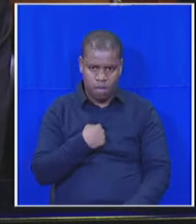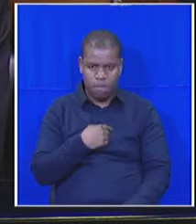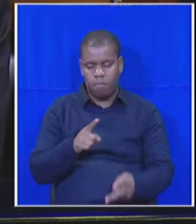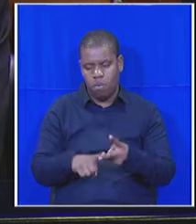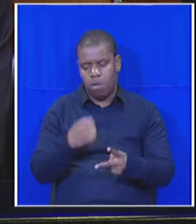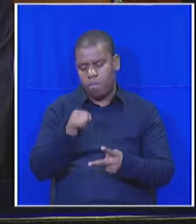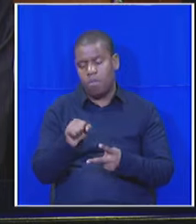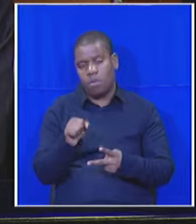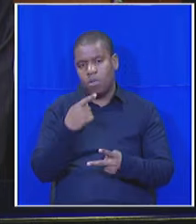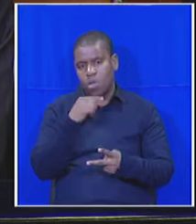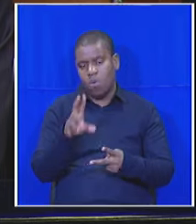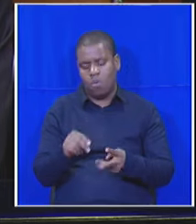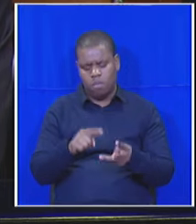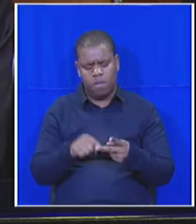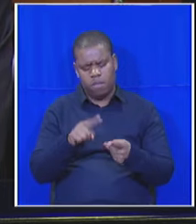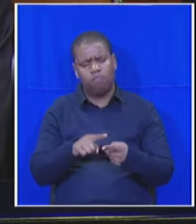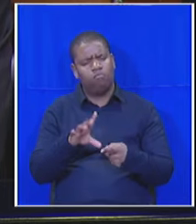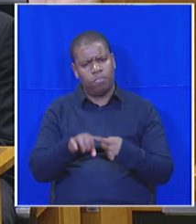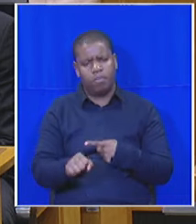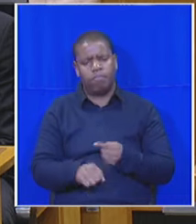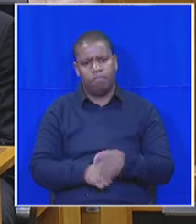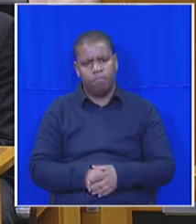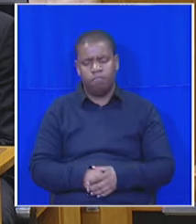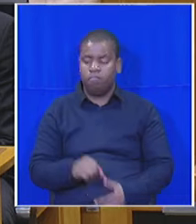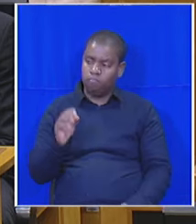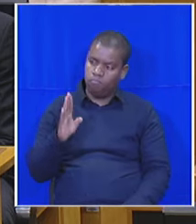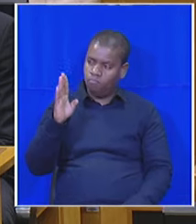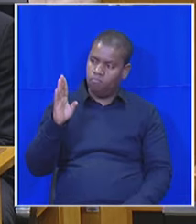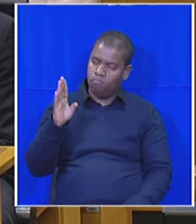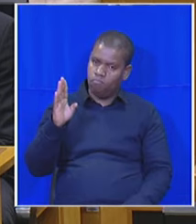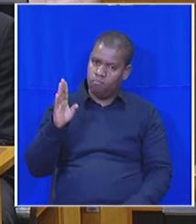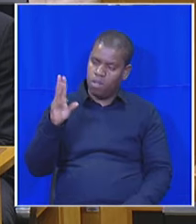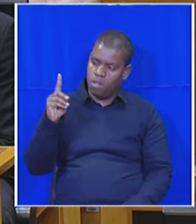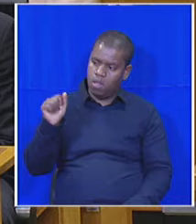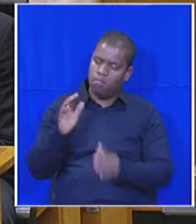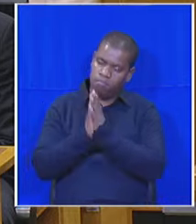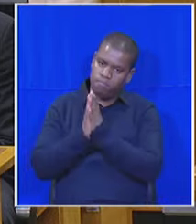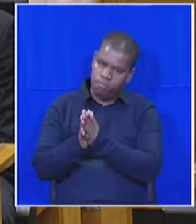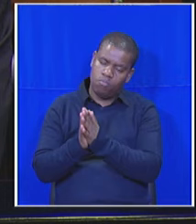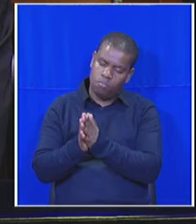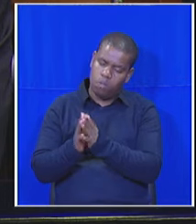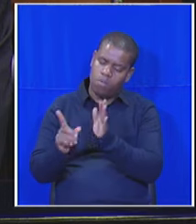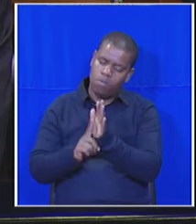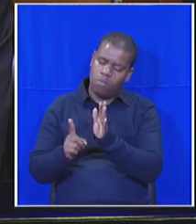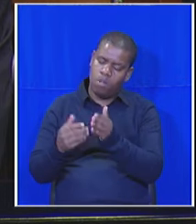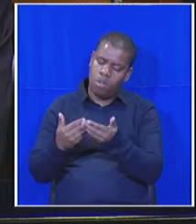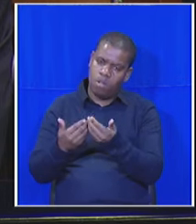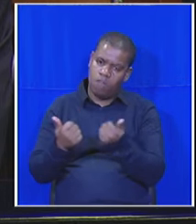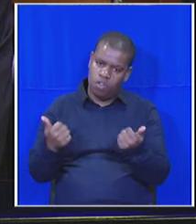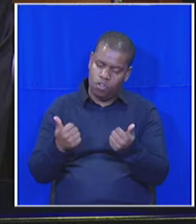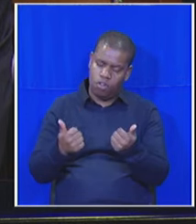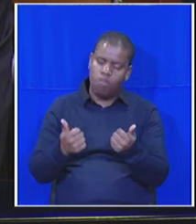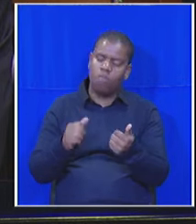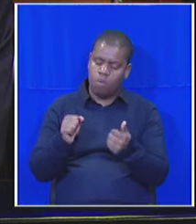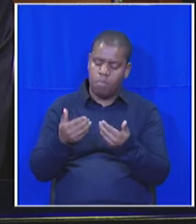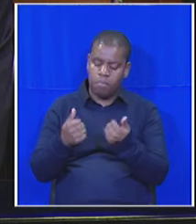no. I think the ayes have it. Chairperson, the DA calls for division. Thank you. A division having been called for, the bells will be